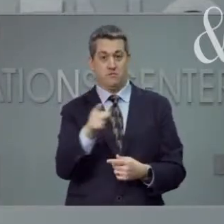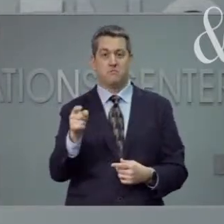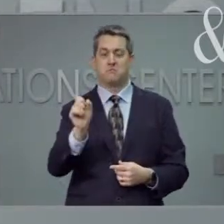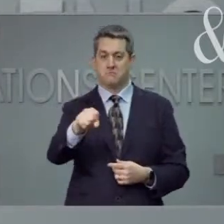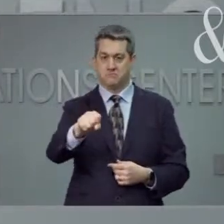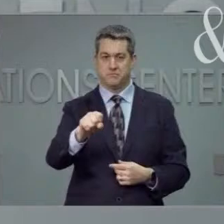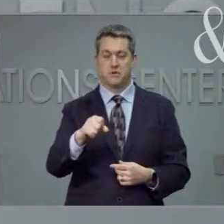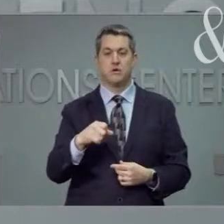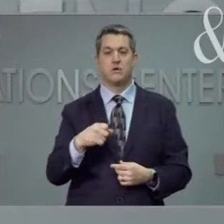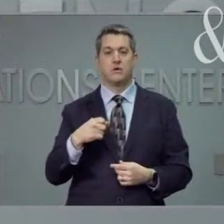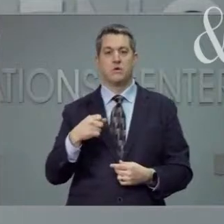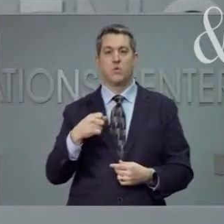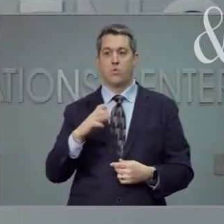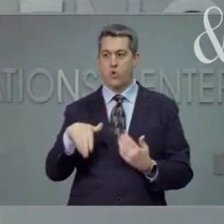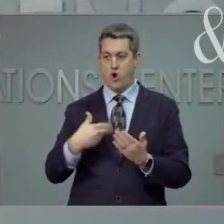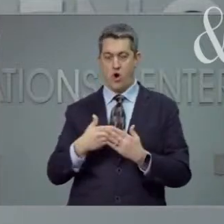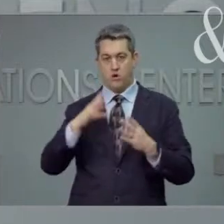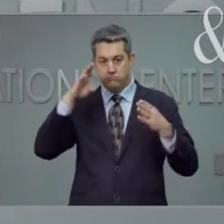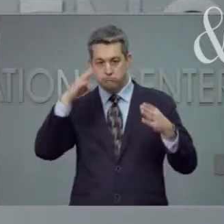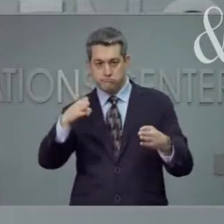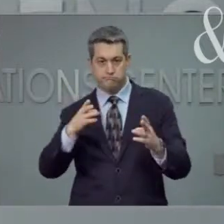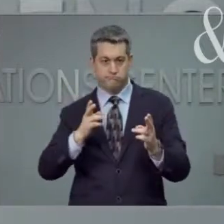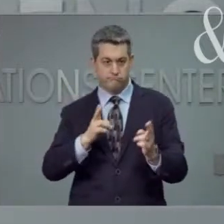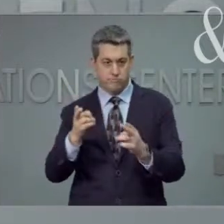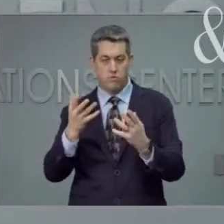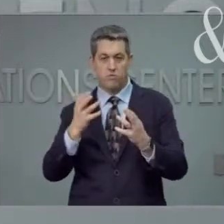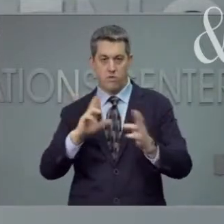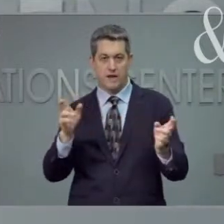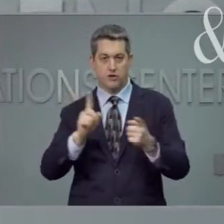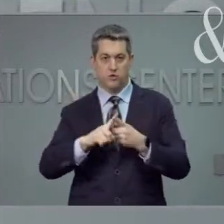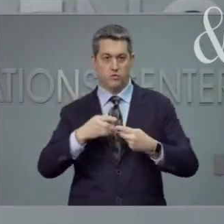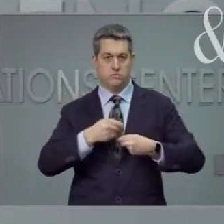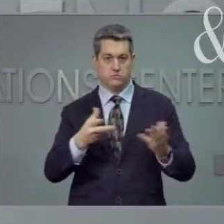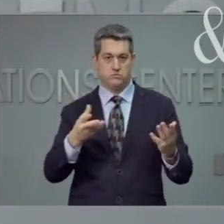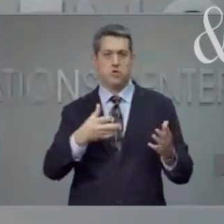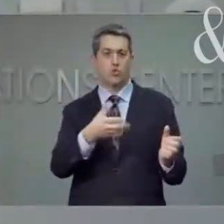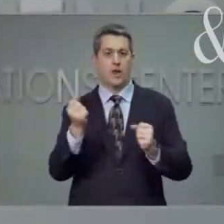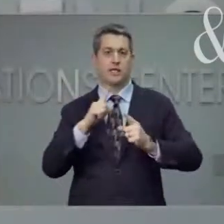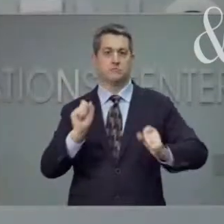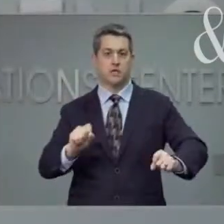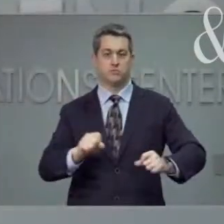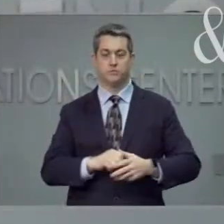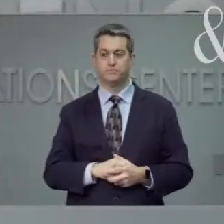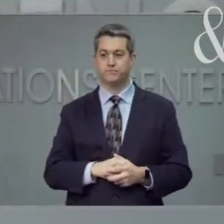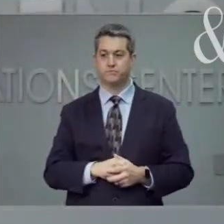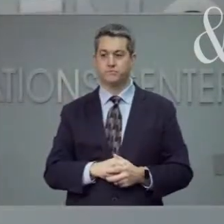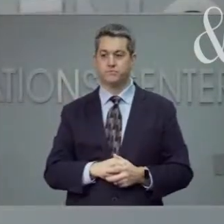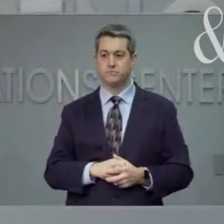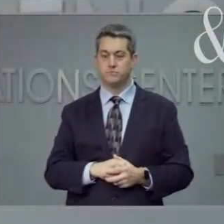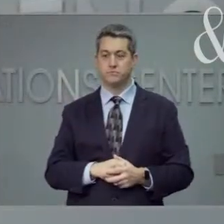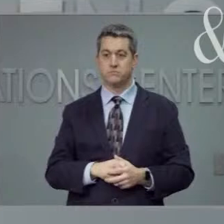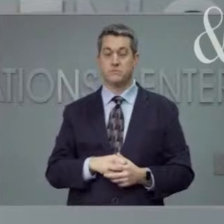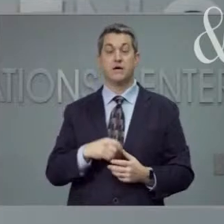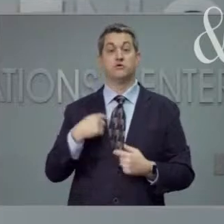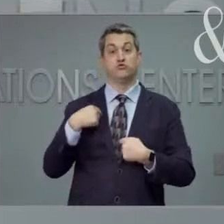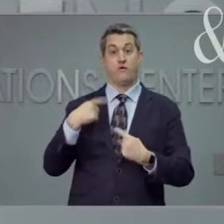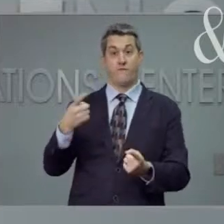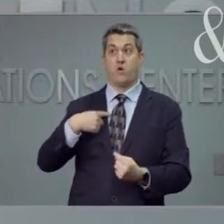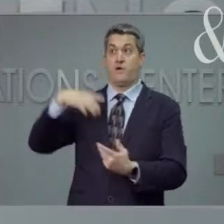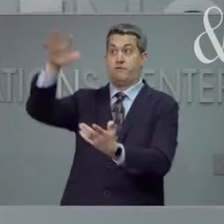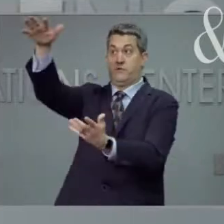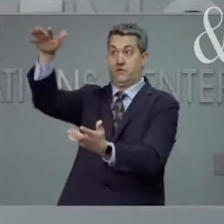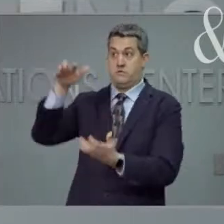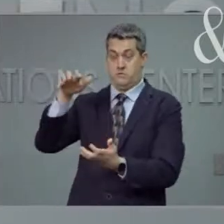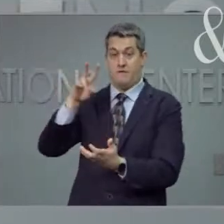make sure we get out vaccine as quickly as possible. Now, the state has allocated all of the vaccine that has come to us from the